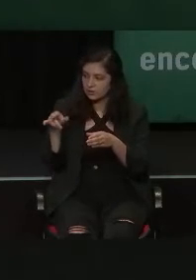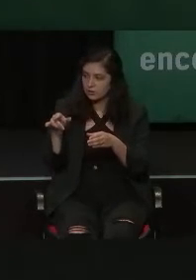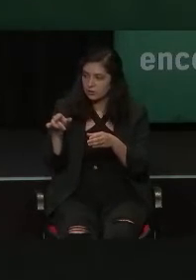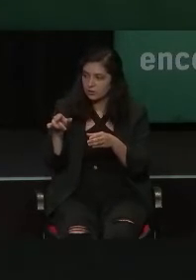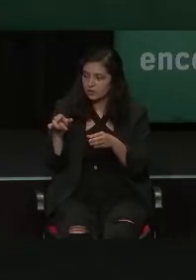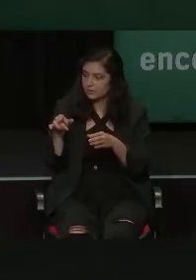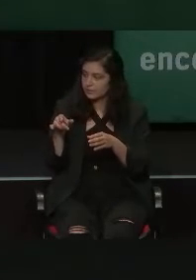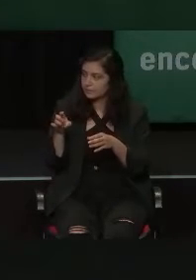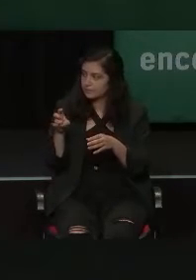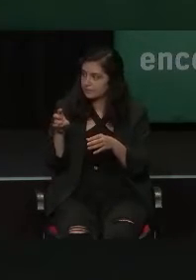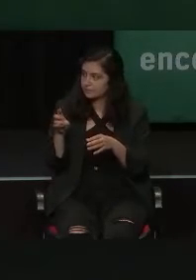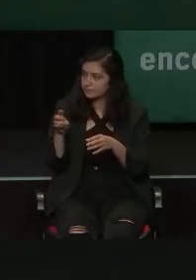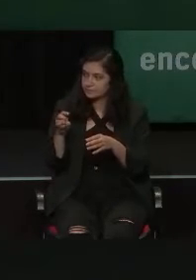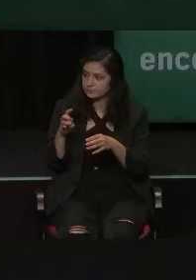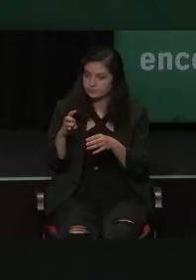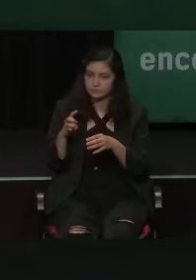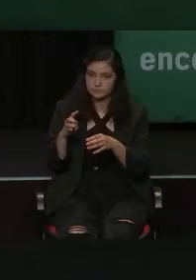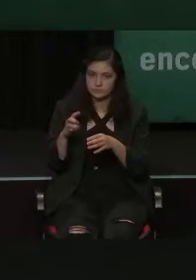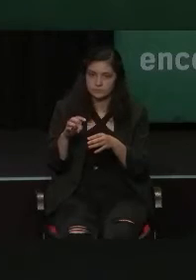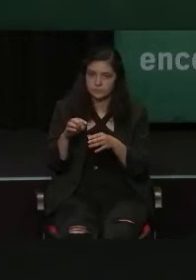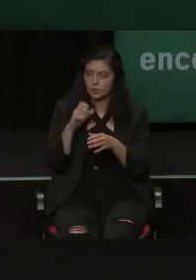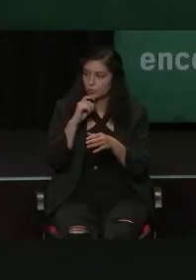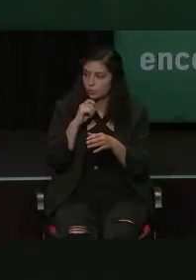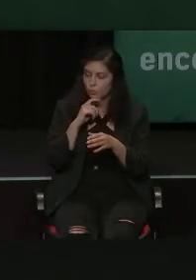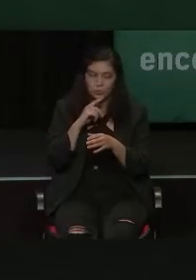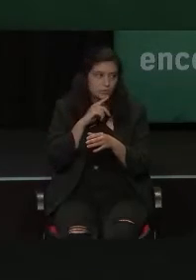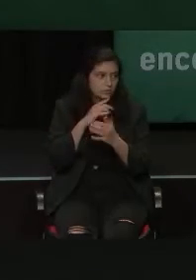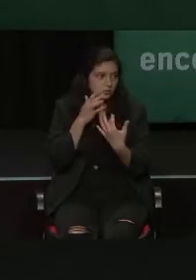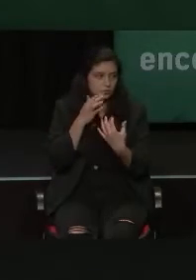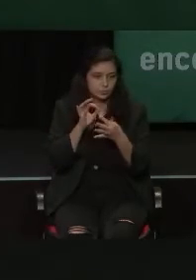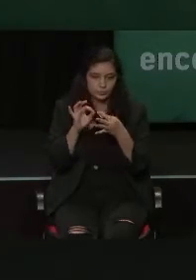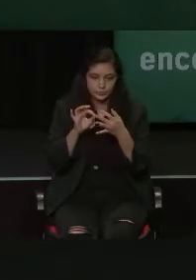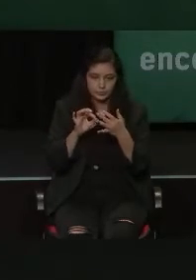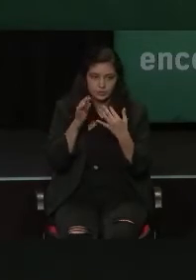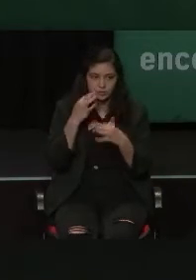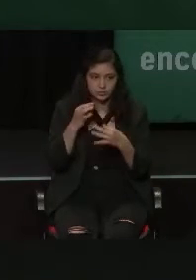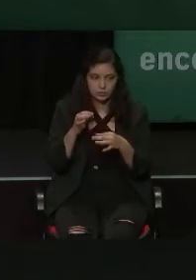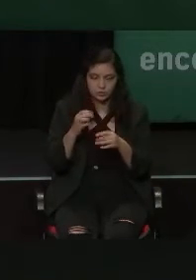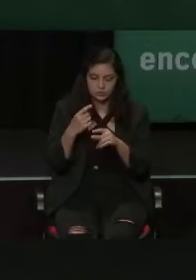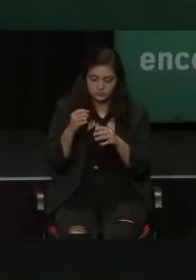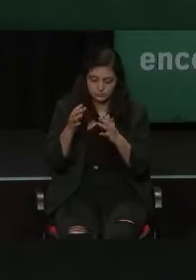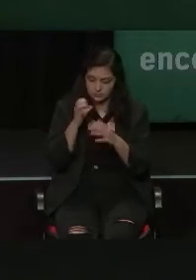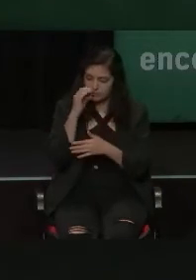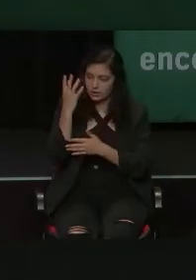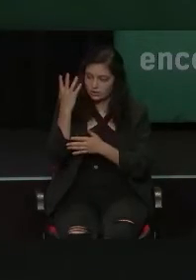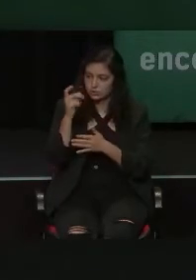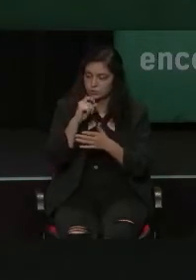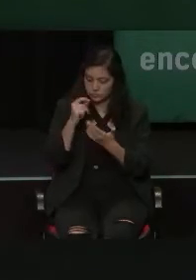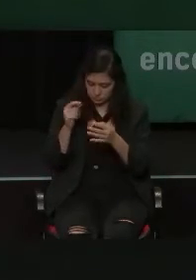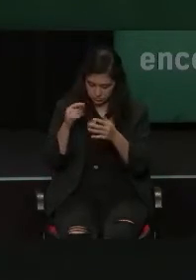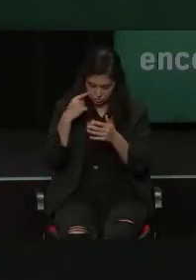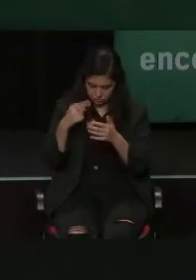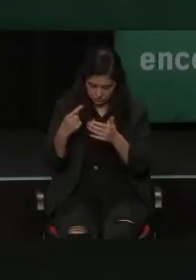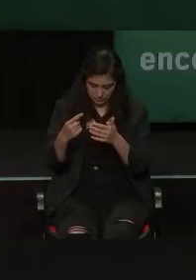you can use natural compounds from plants due to their